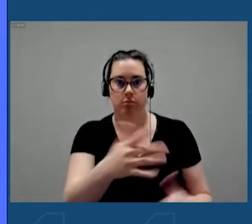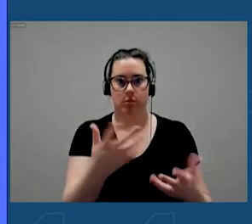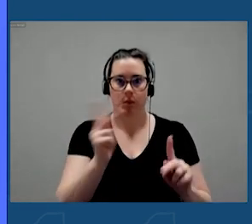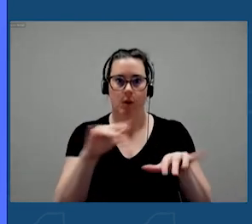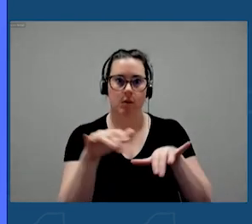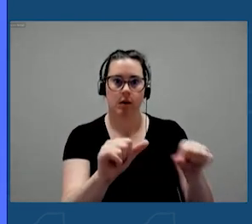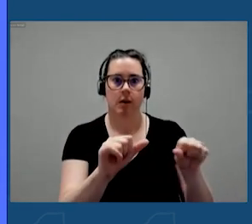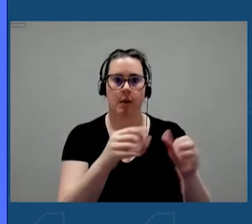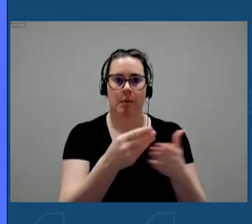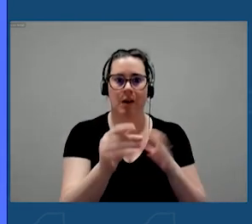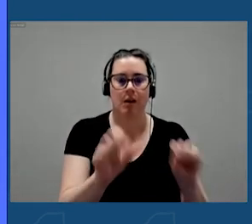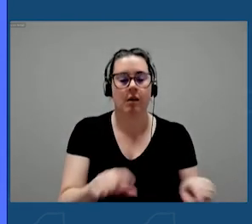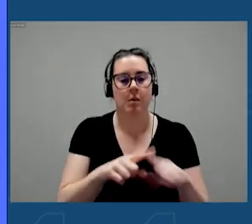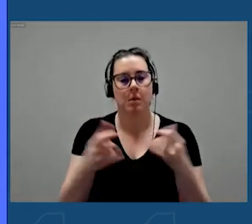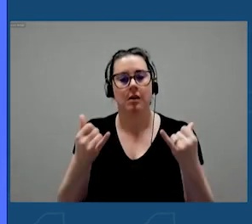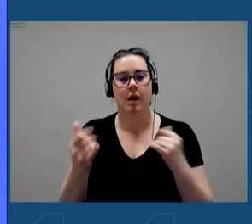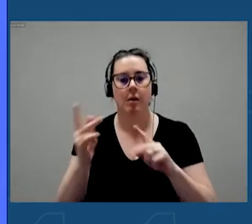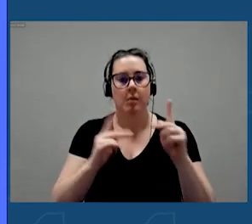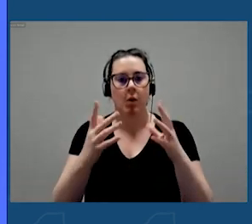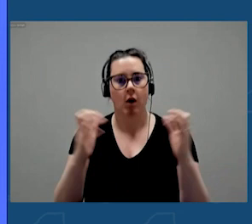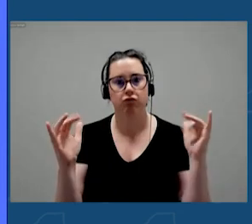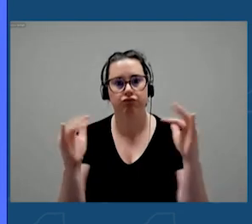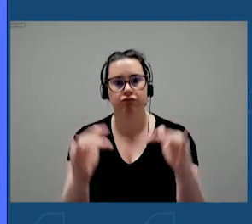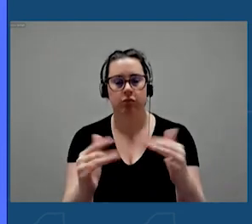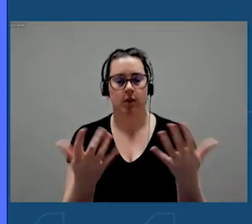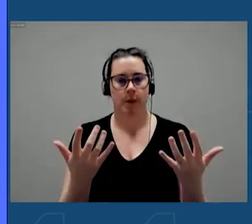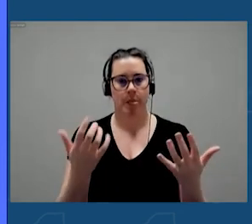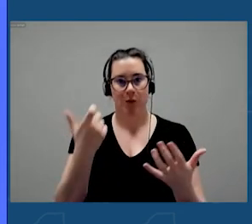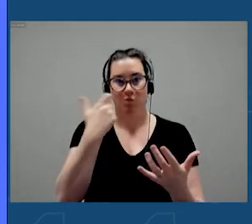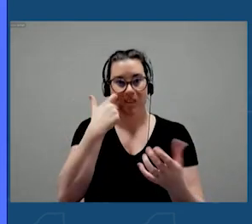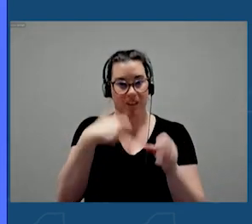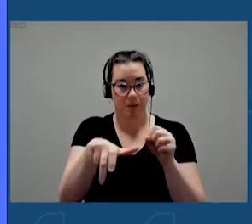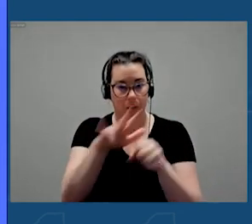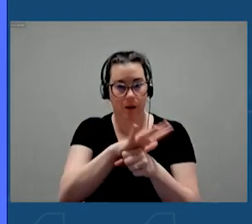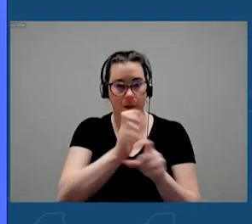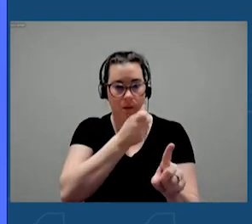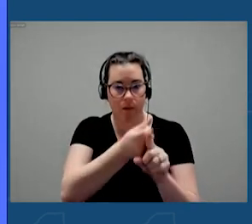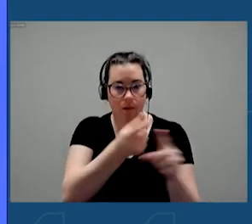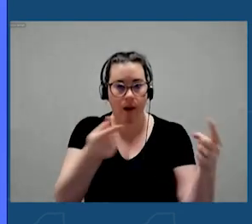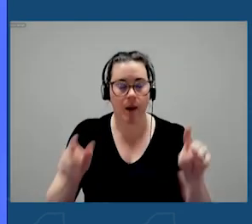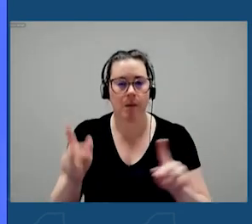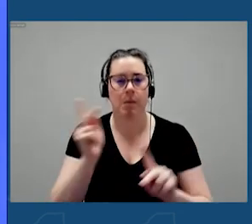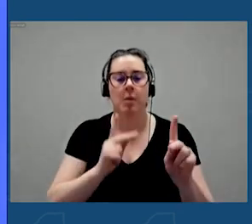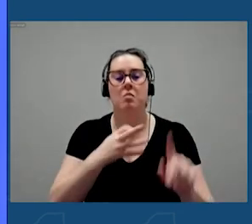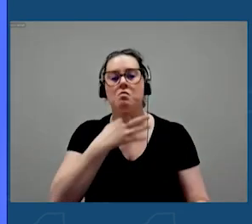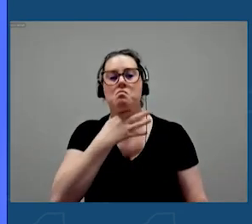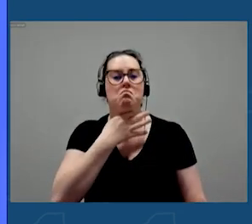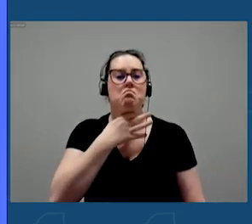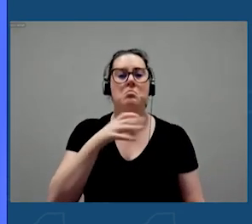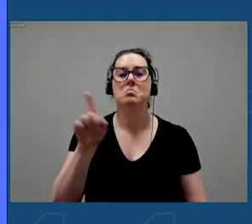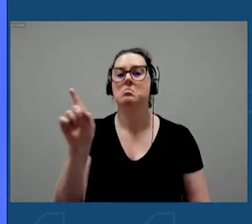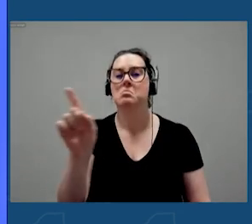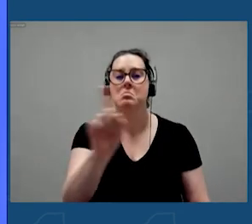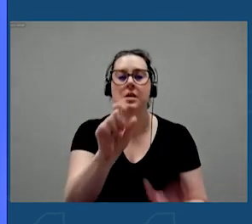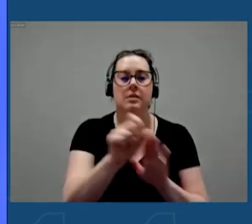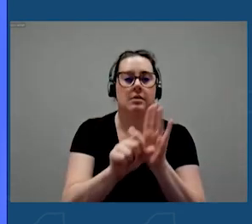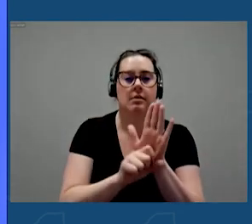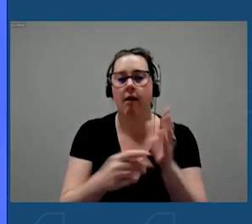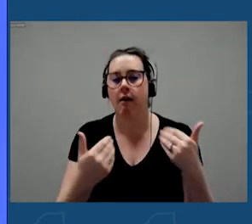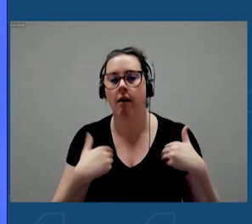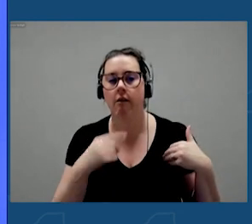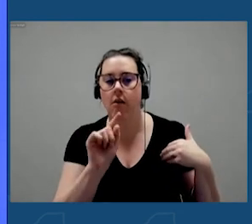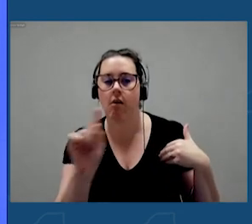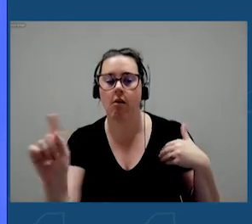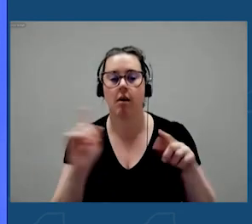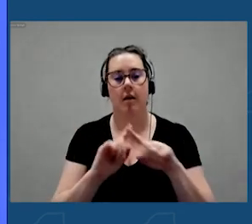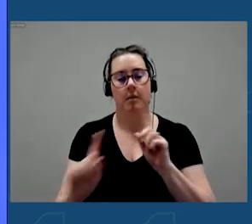our small towns. It was rediscovered during the pandemic. People wanted to say, now let me see what the rest of New York State has to offer. But the challenge is, we have